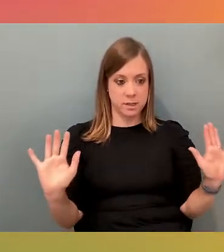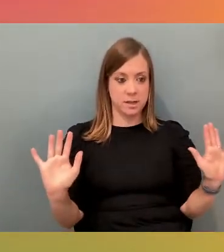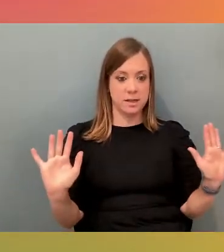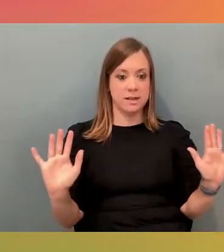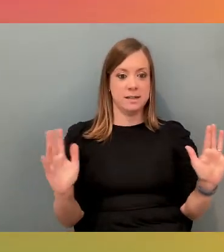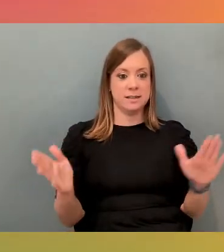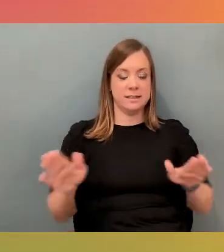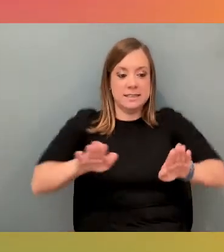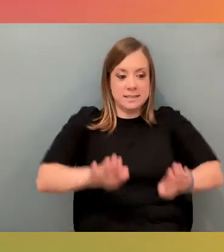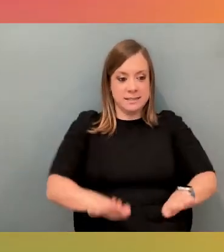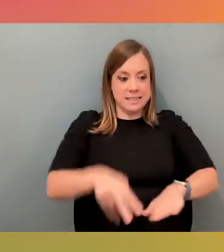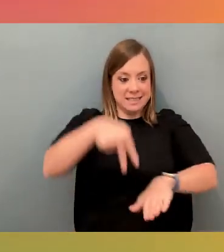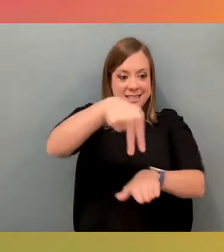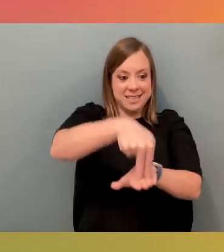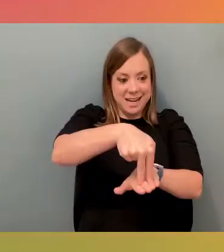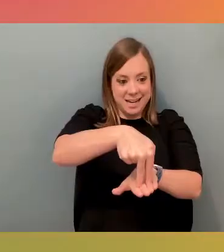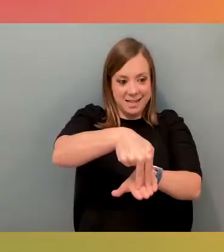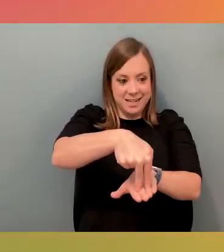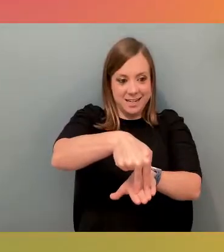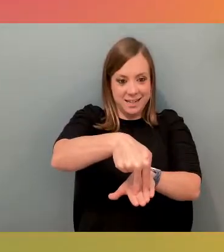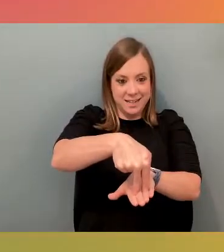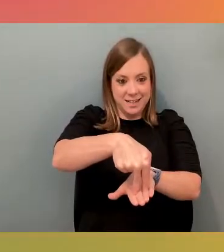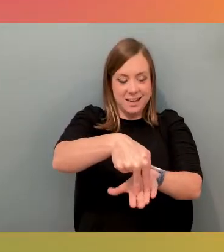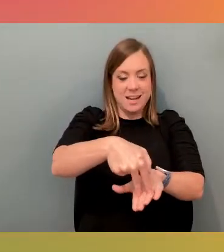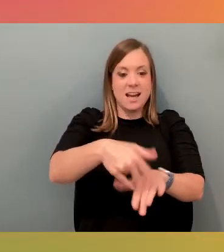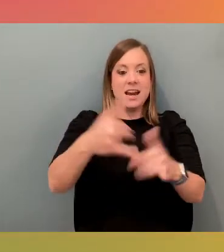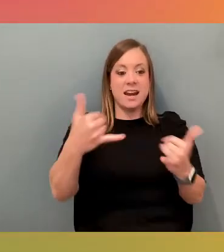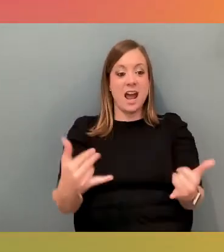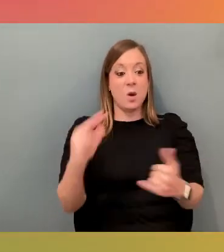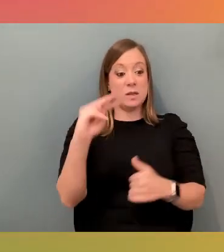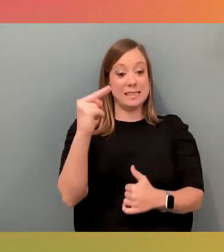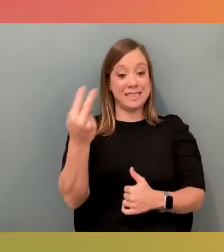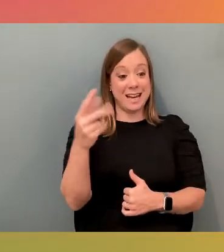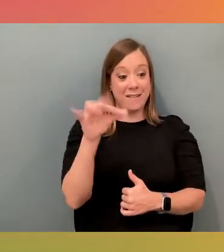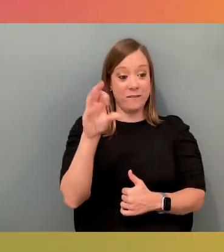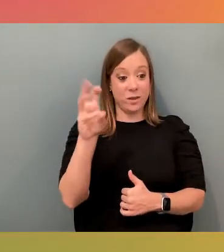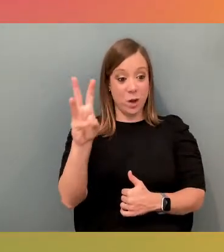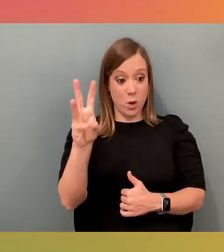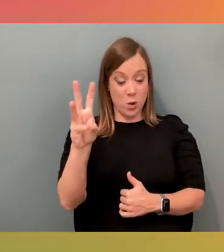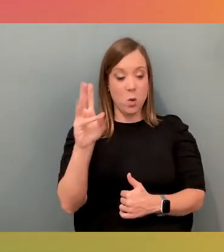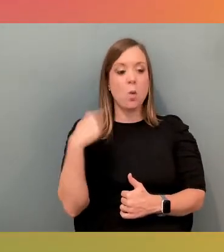make our way through our second round of flow. We're going to move through our sequence and add on.